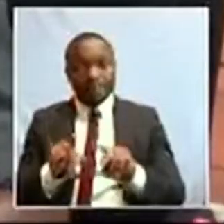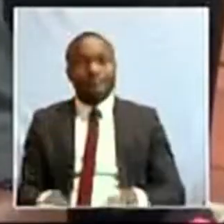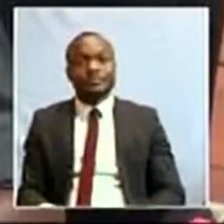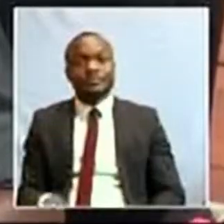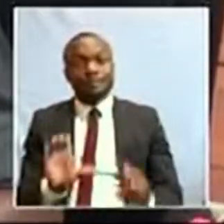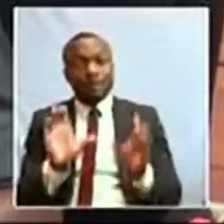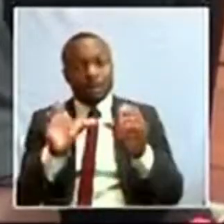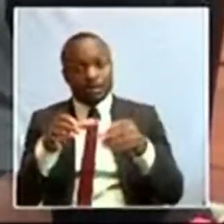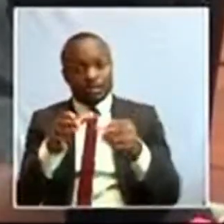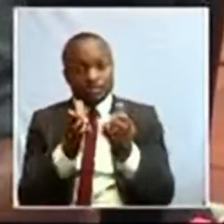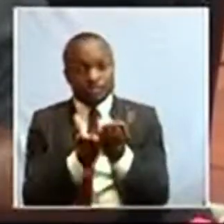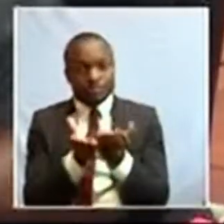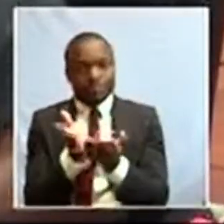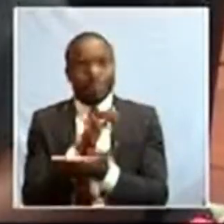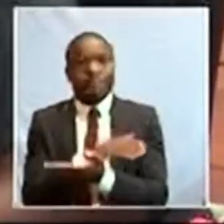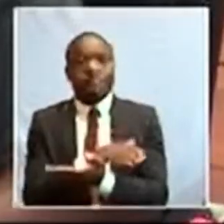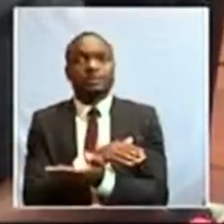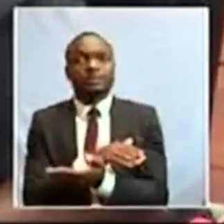council to page